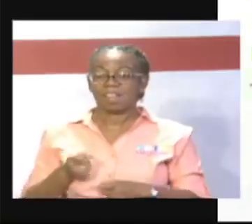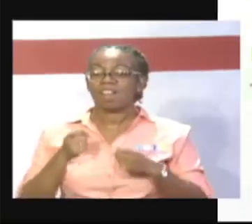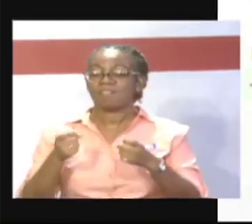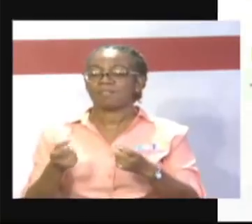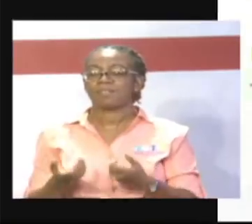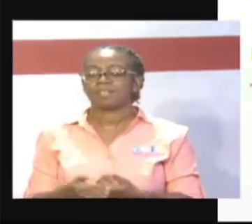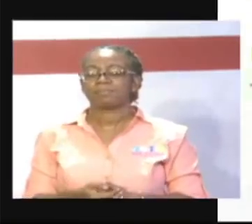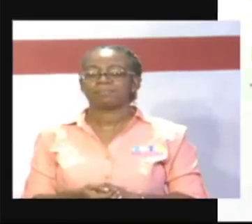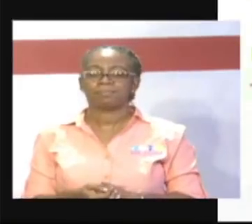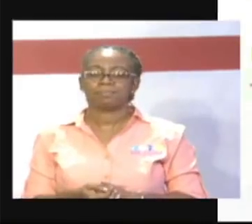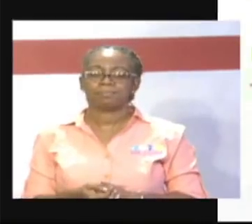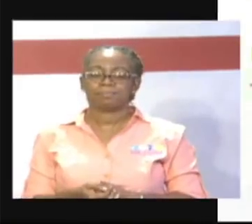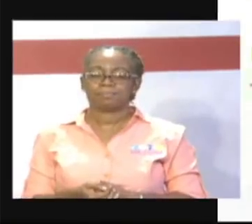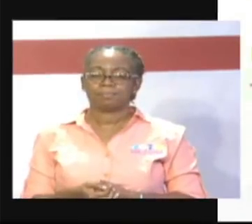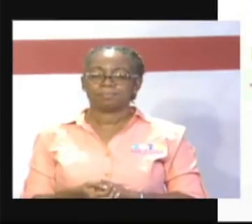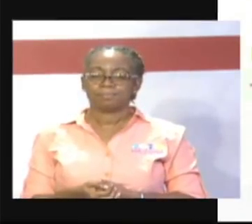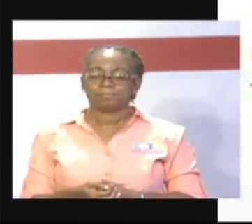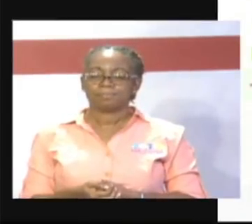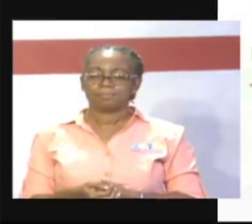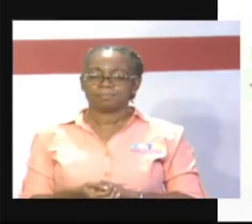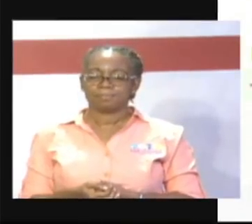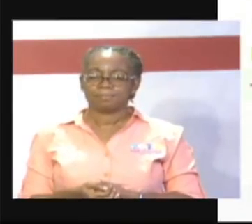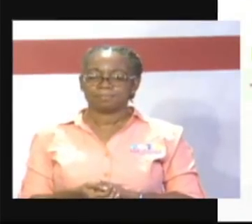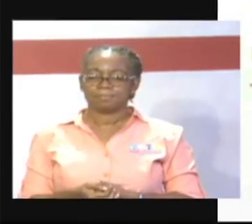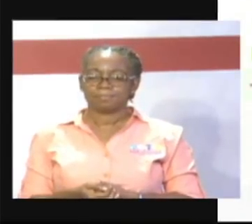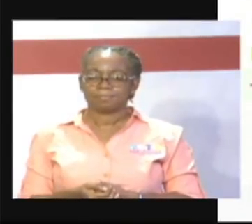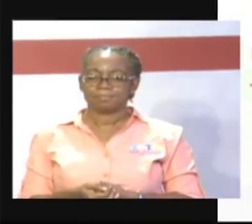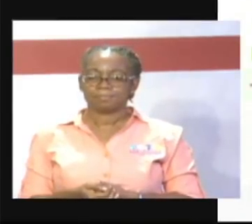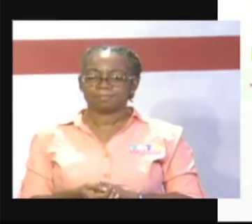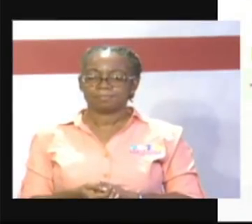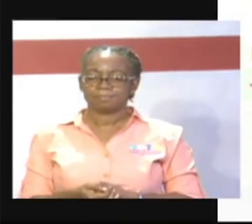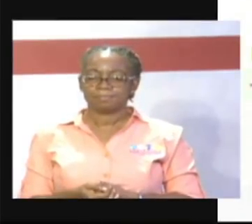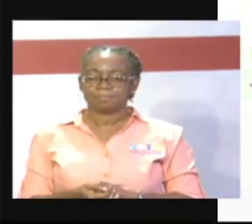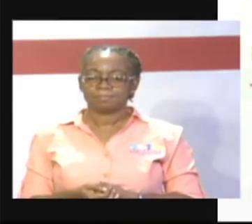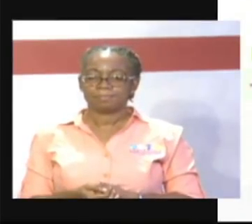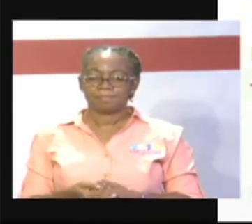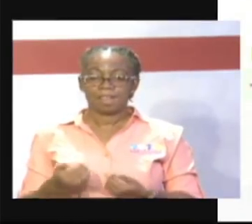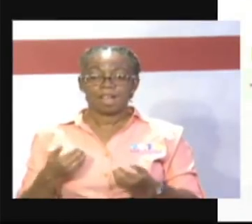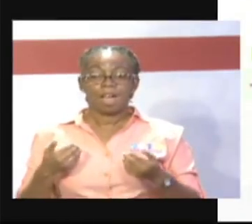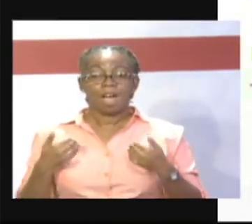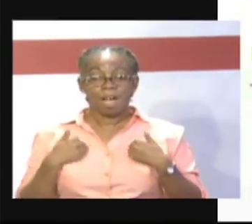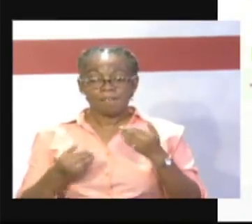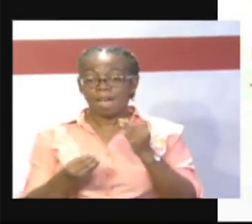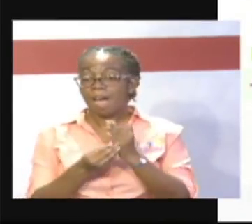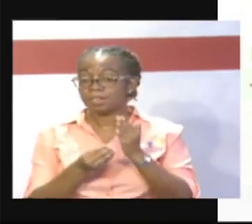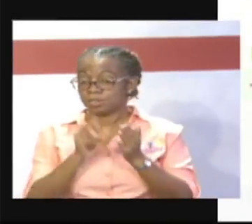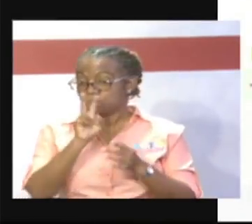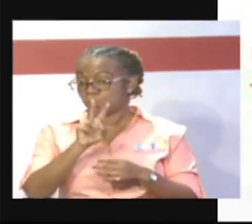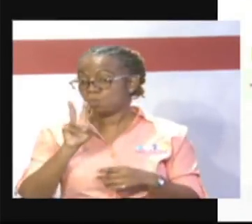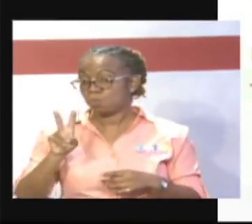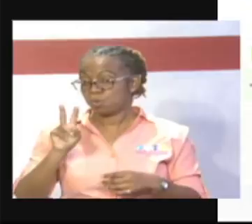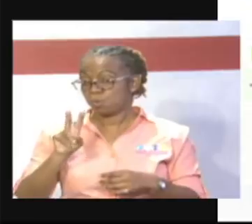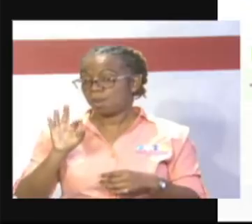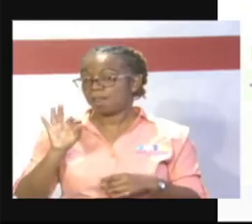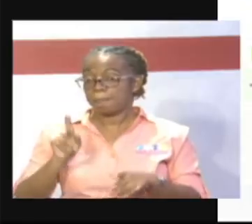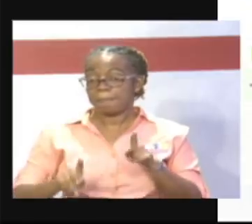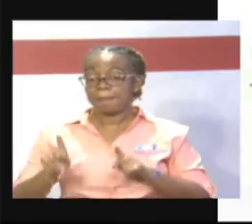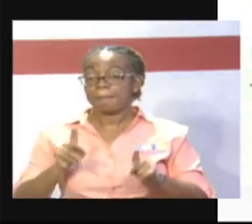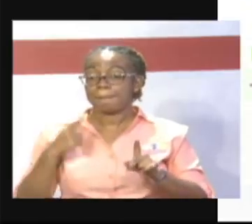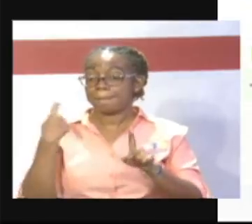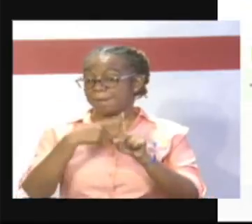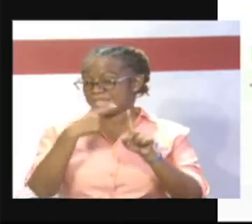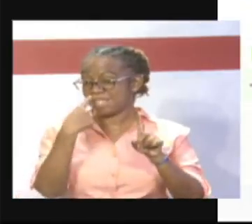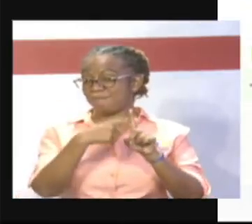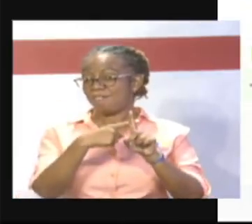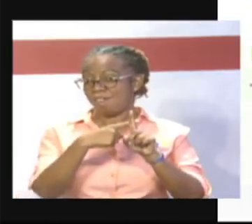the media release. There have been an additional 294 confirmed positive